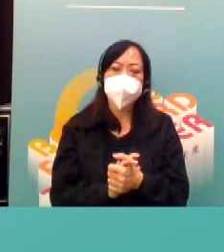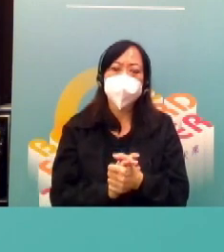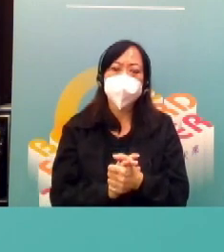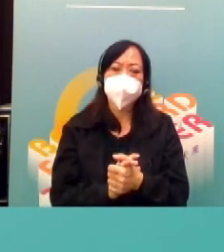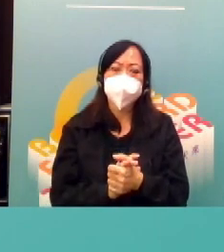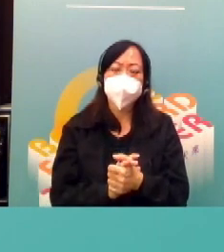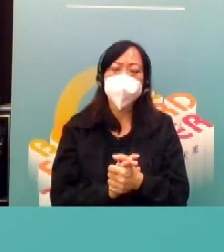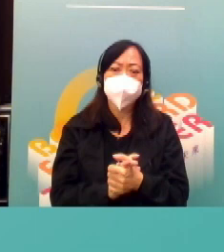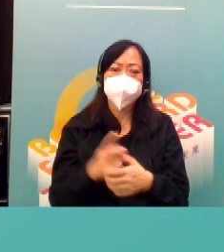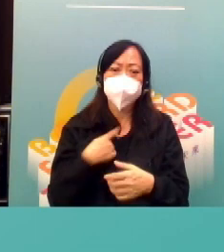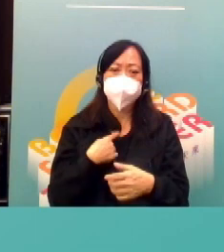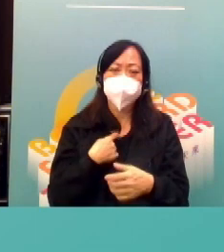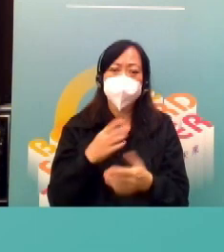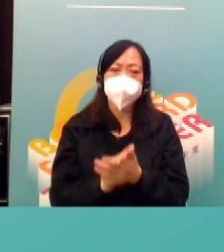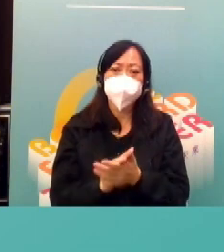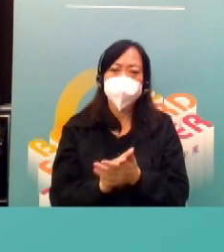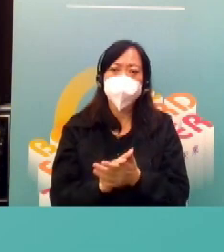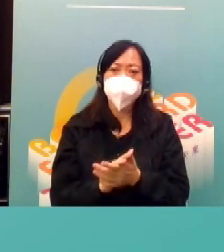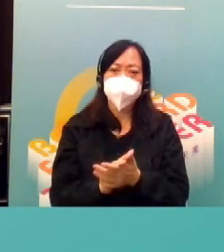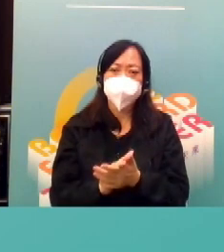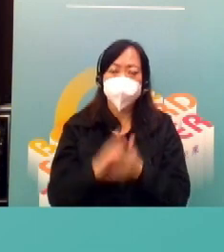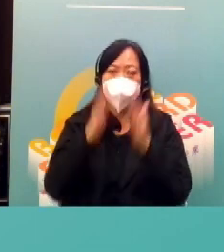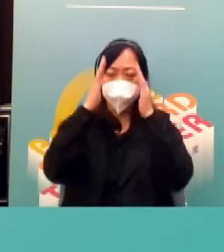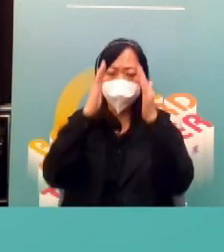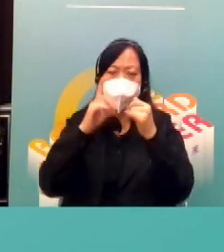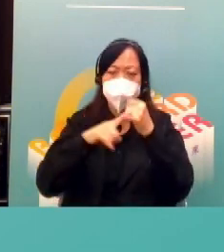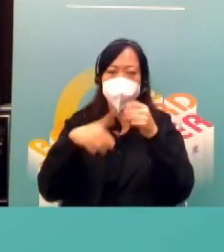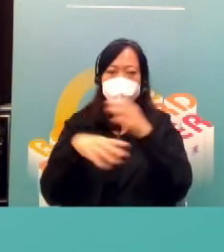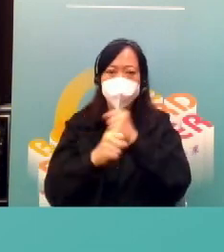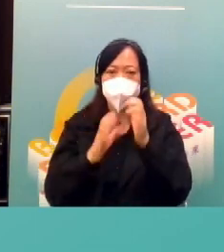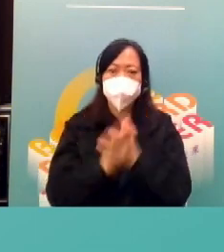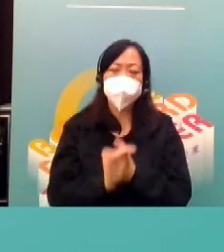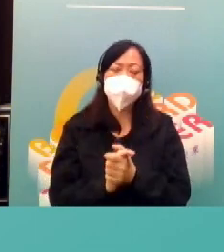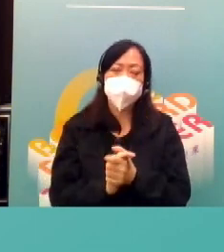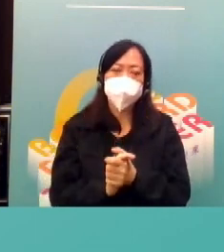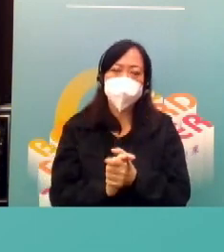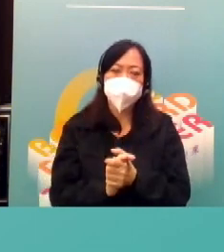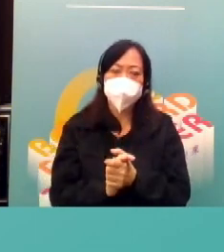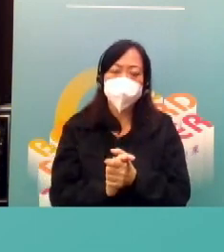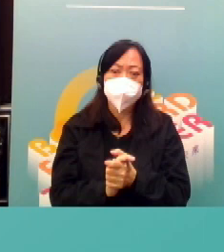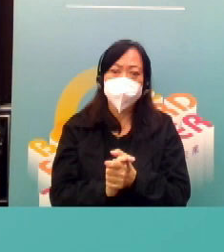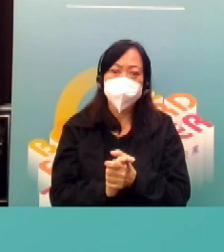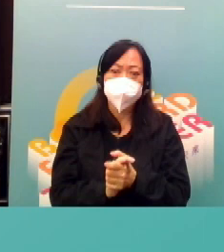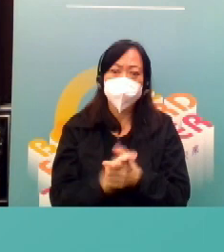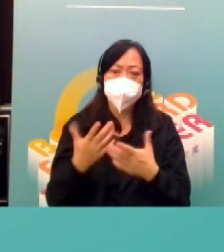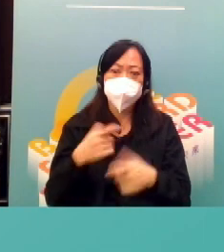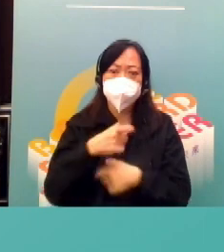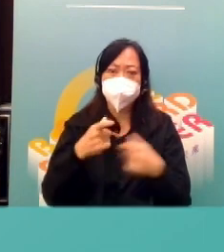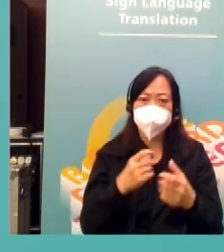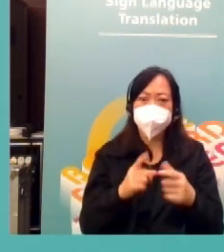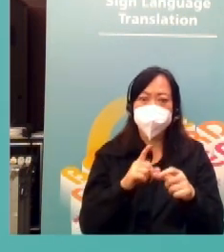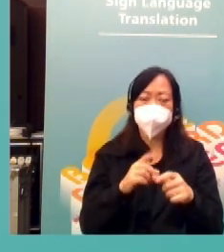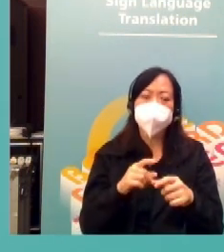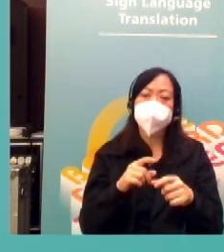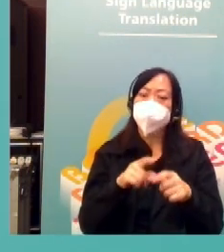outcomes, and then we will have a different tolerance, if you will, on the financial return side. So I'll pause there. Thank you, Maggie.